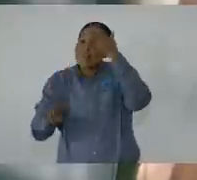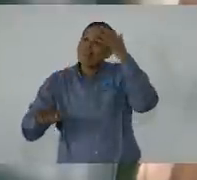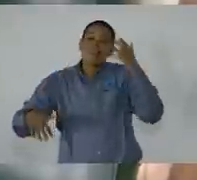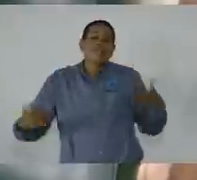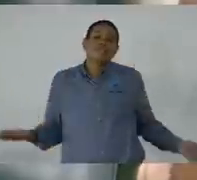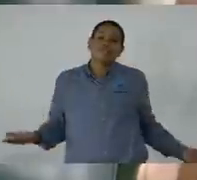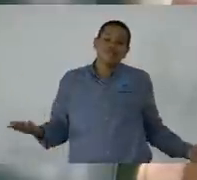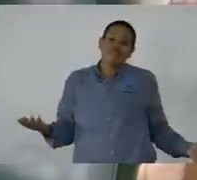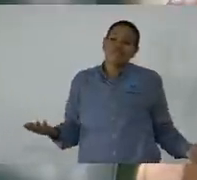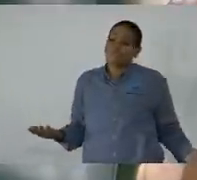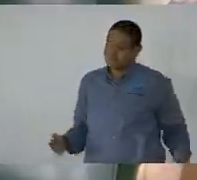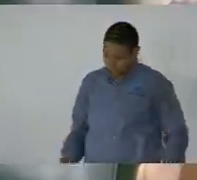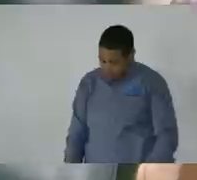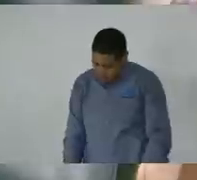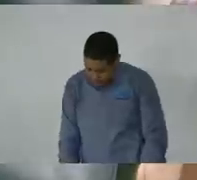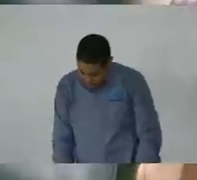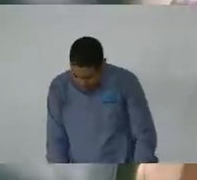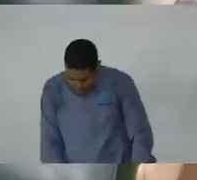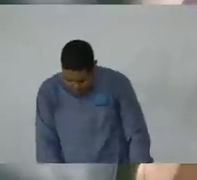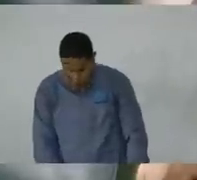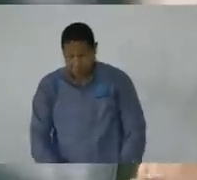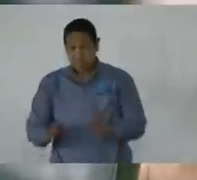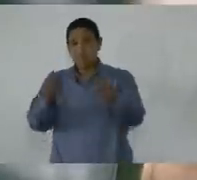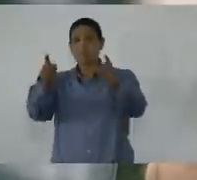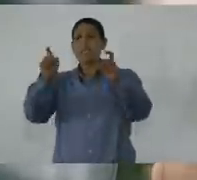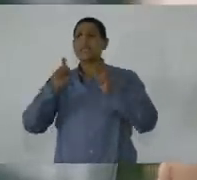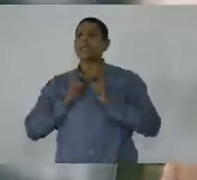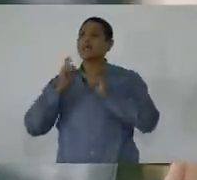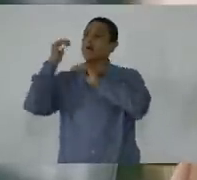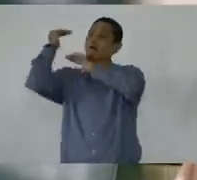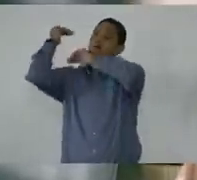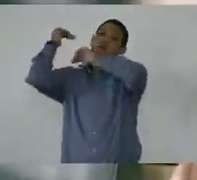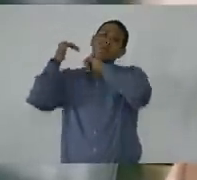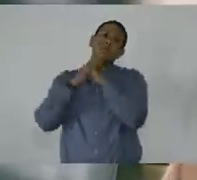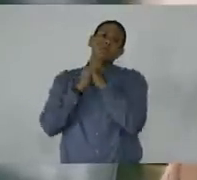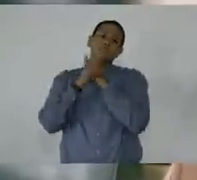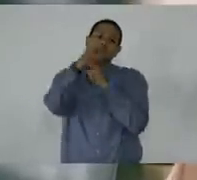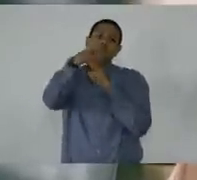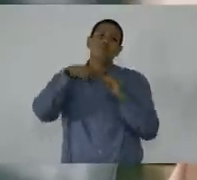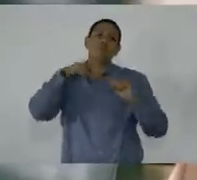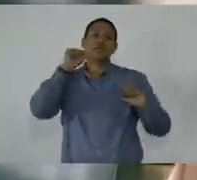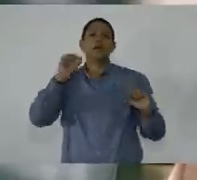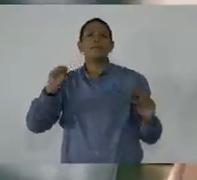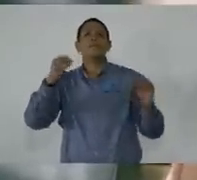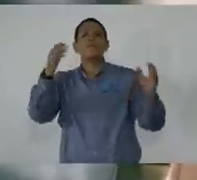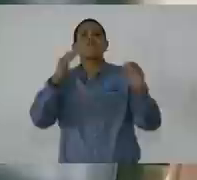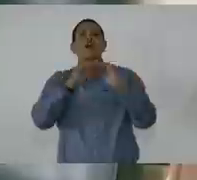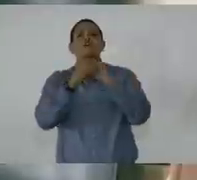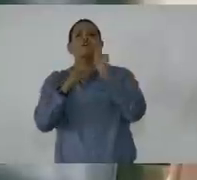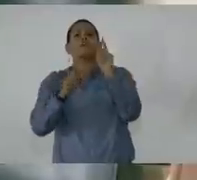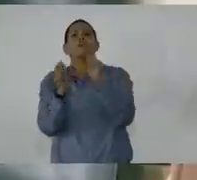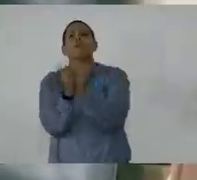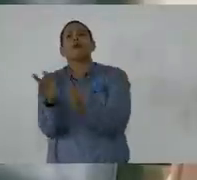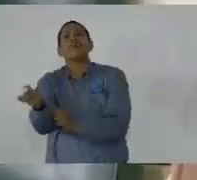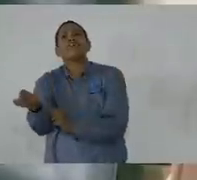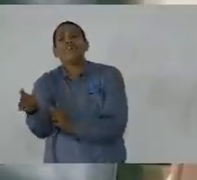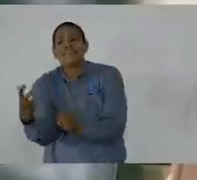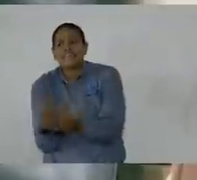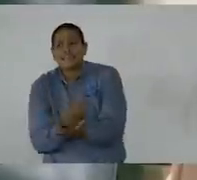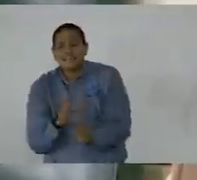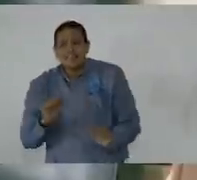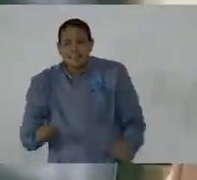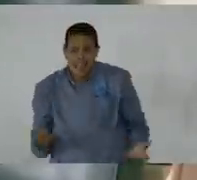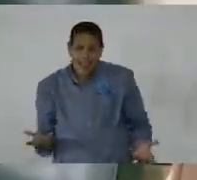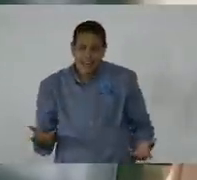years. This gives me hope, Madam Speaker, that we can provide Jamaicans with what they need. And